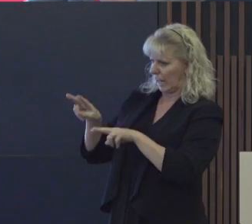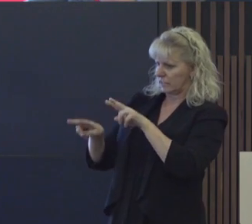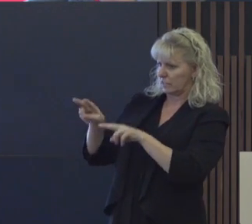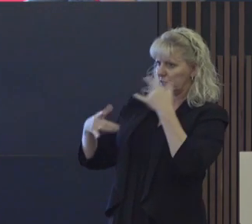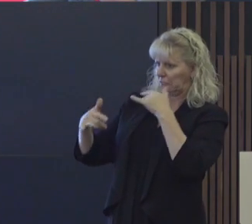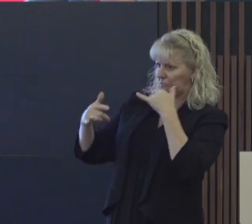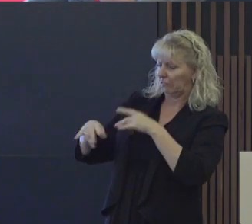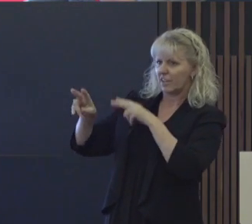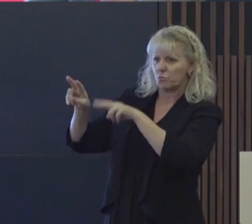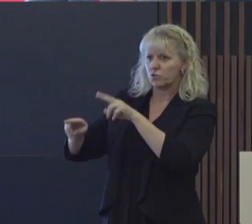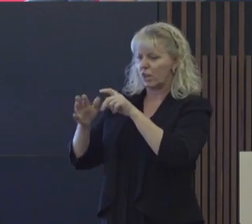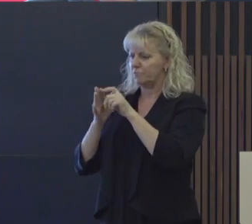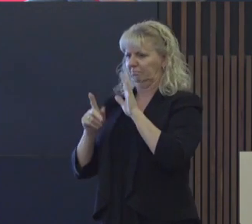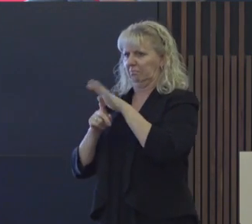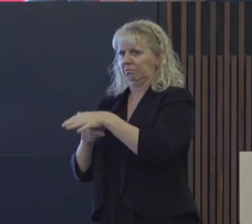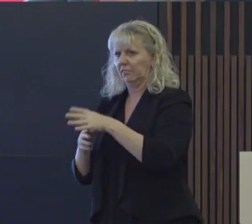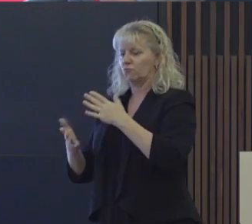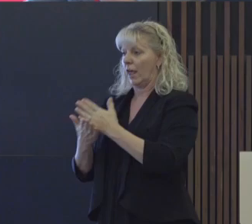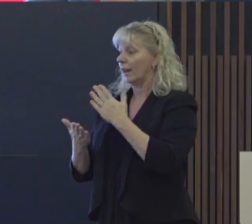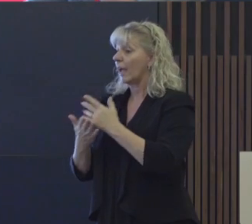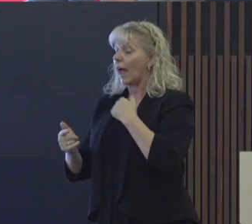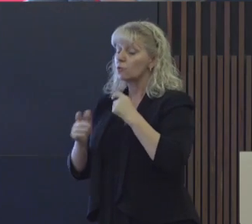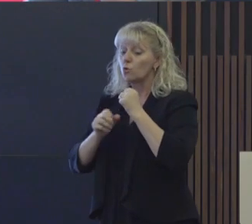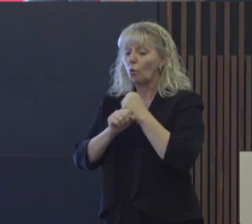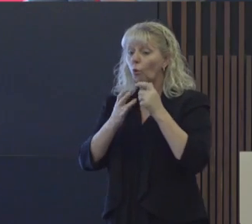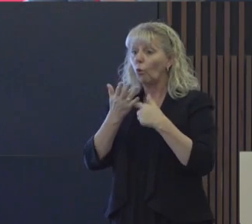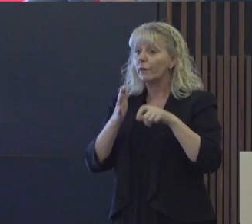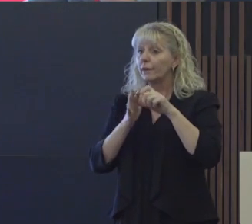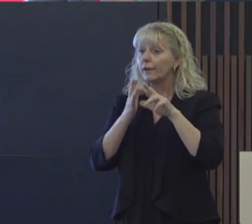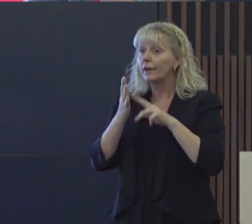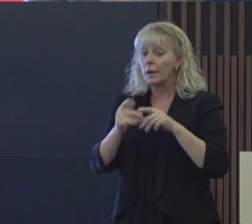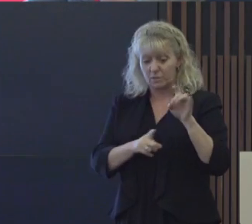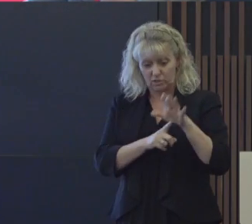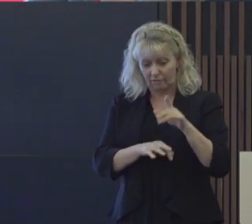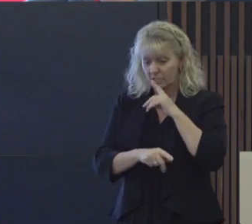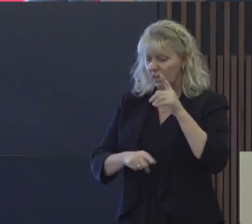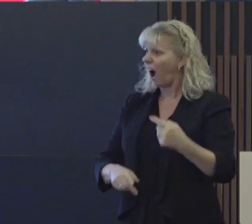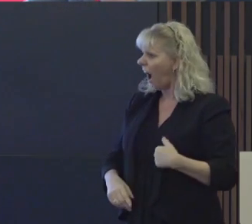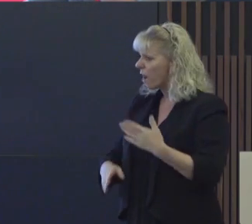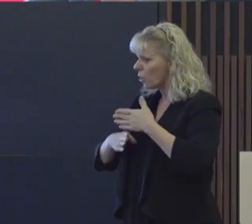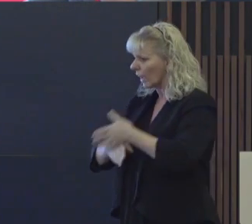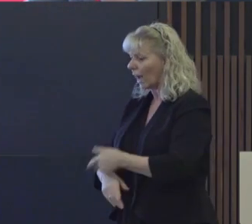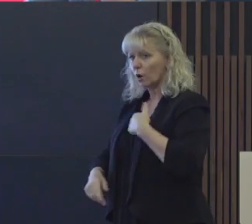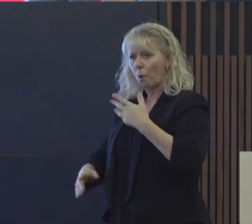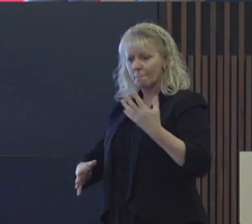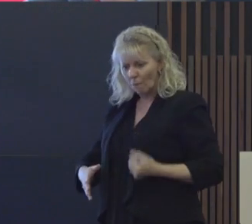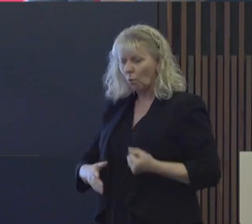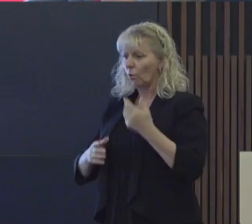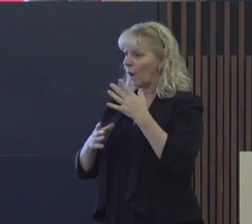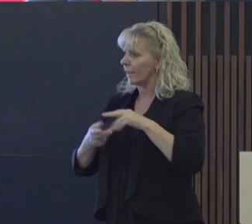way that it was just so degrading." And Gordon came himself and said, "I want decent wages, I work hard and I deserve